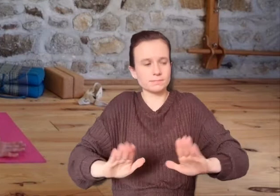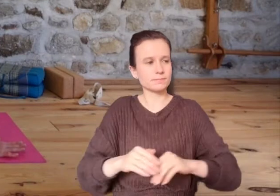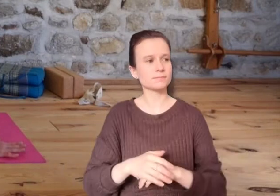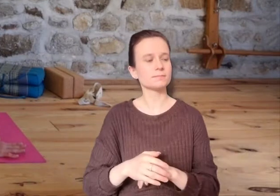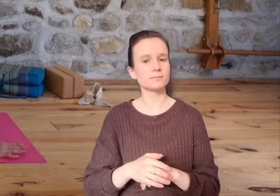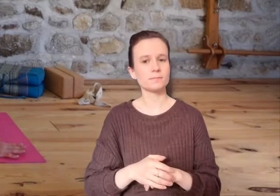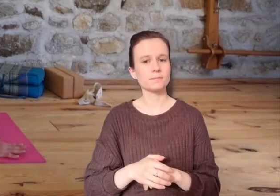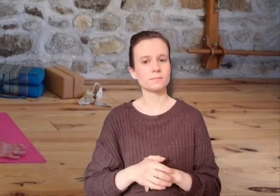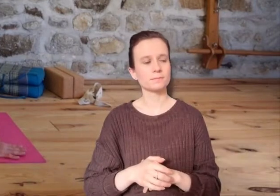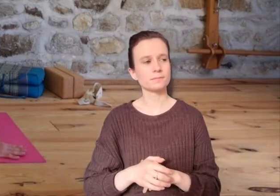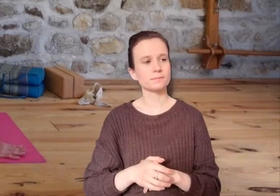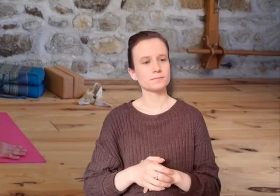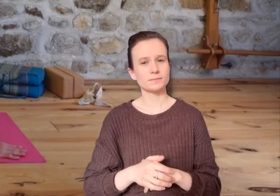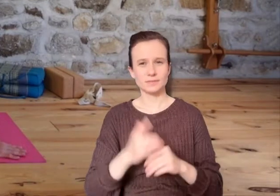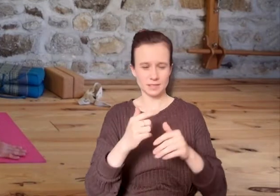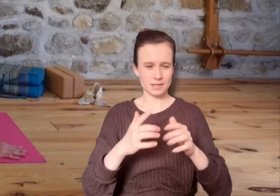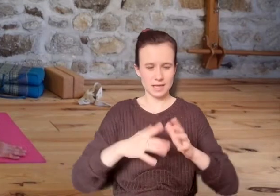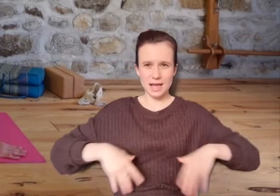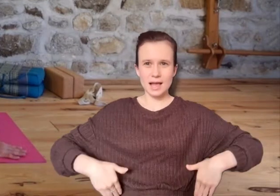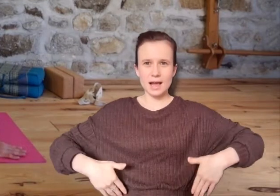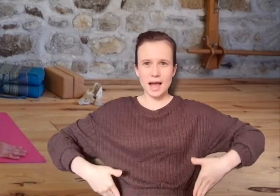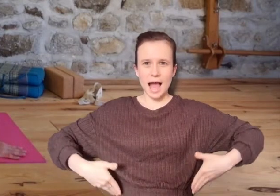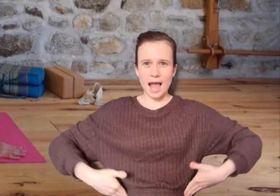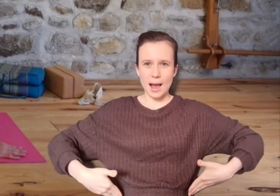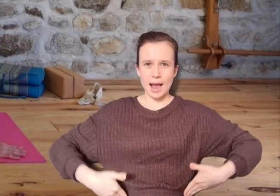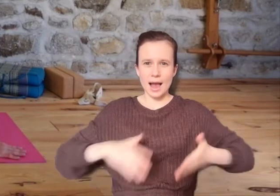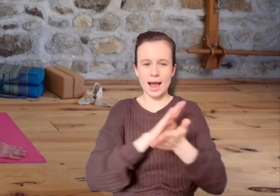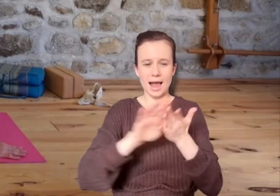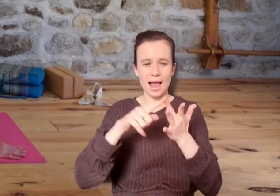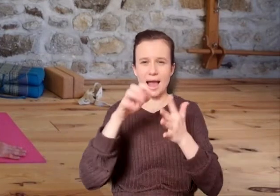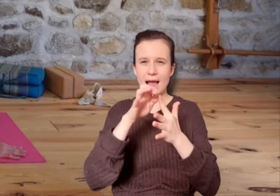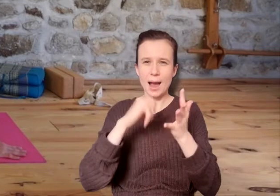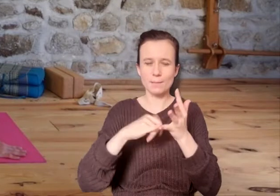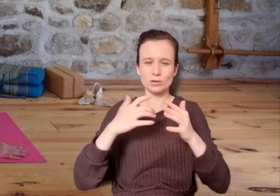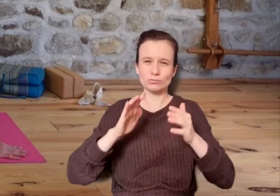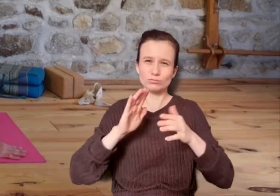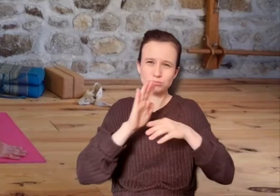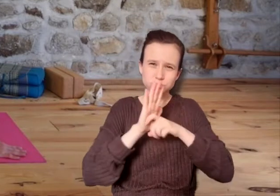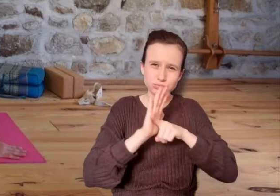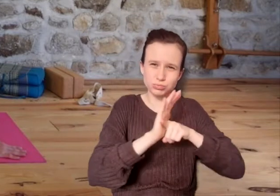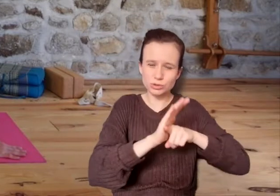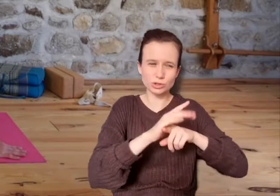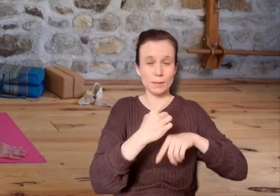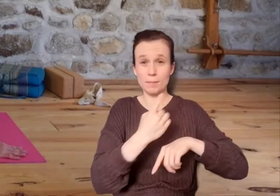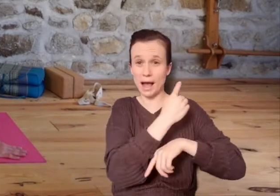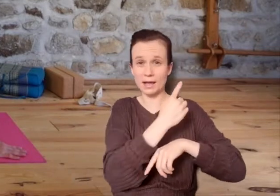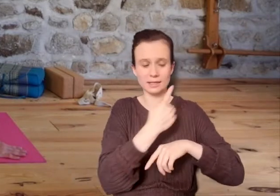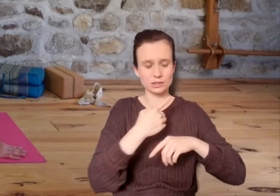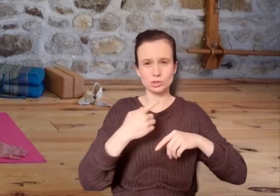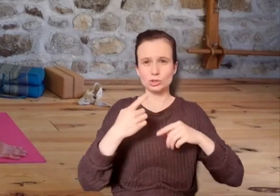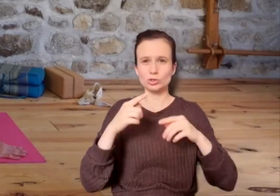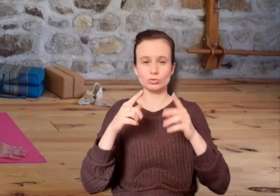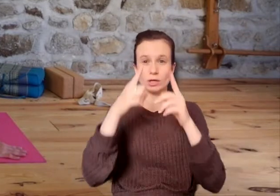Now I'm really pressing my hips back, trying to reach the tailbone up to the ceiling.